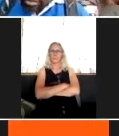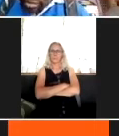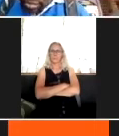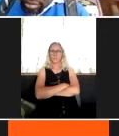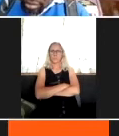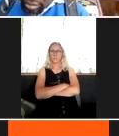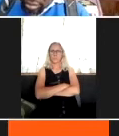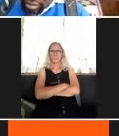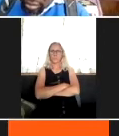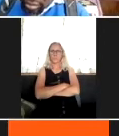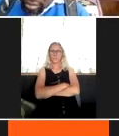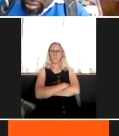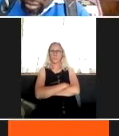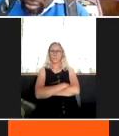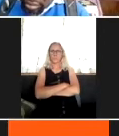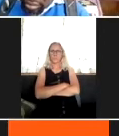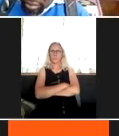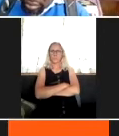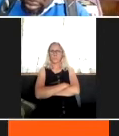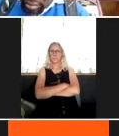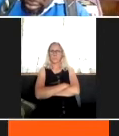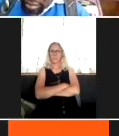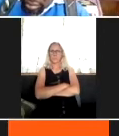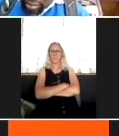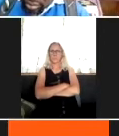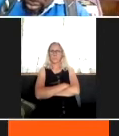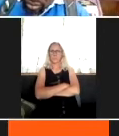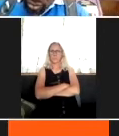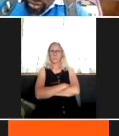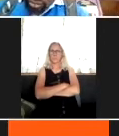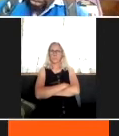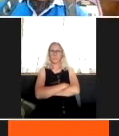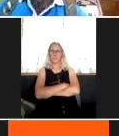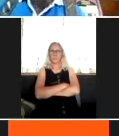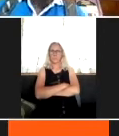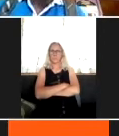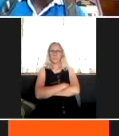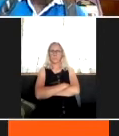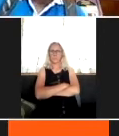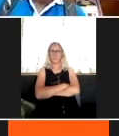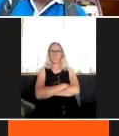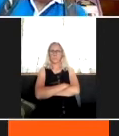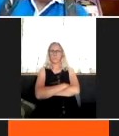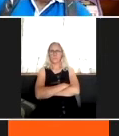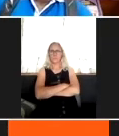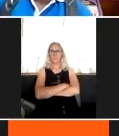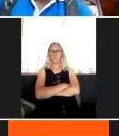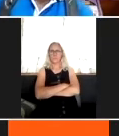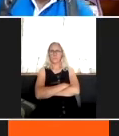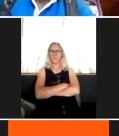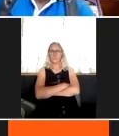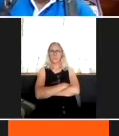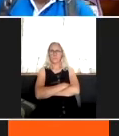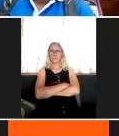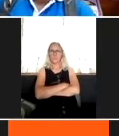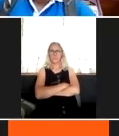any demand to the potential God put them. They're just waiting on God. Pray for me, brother. I need a miracle.